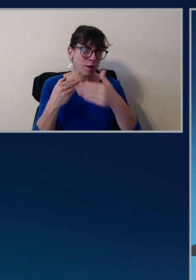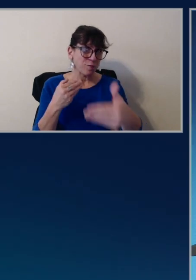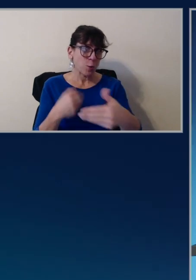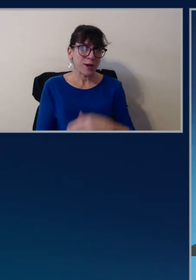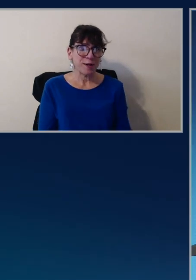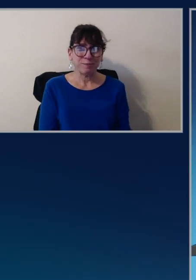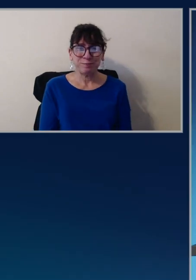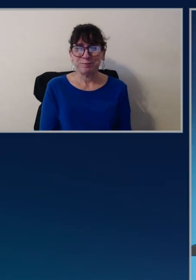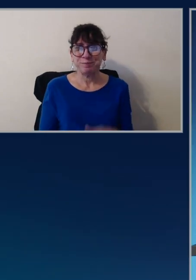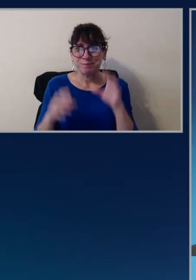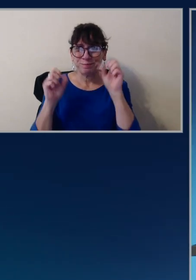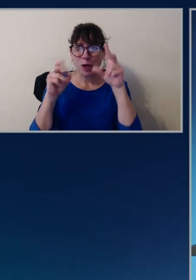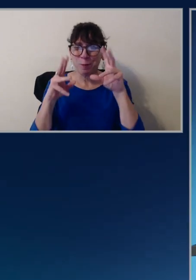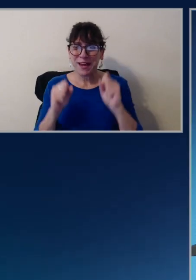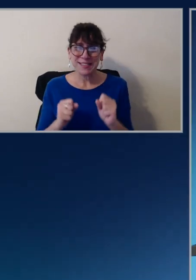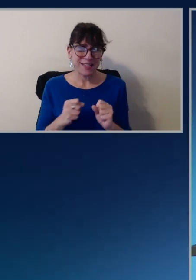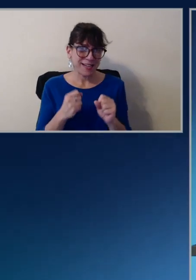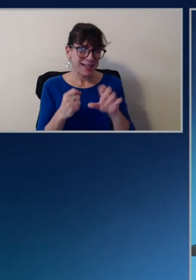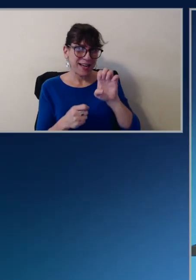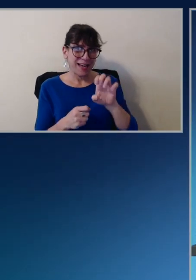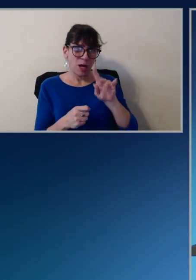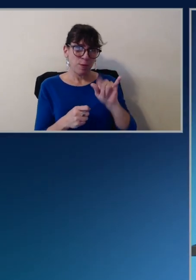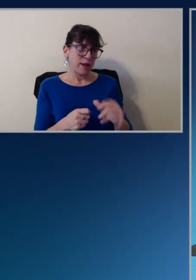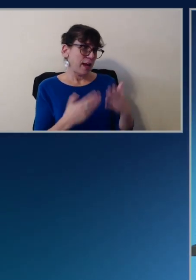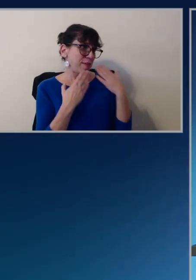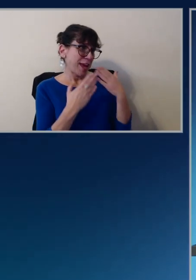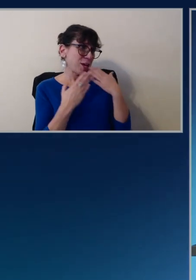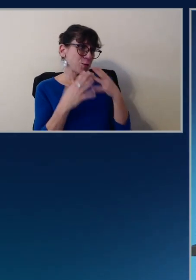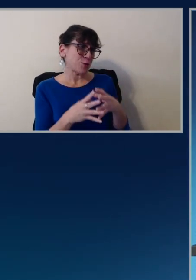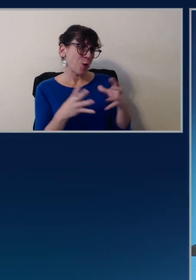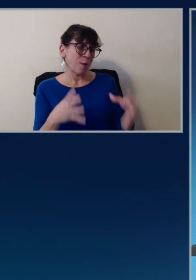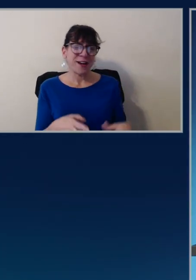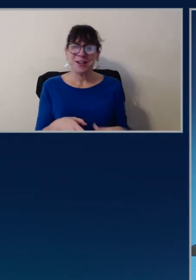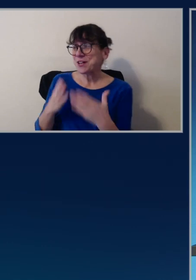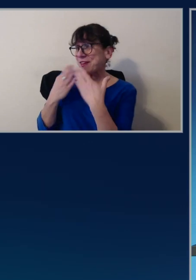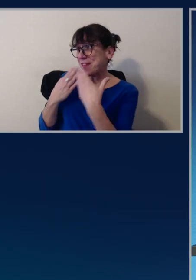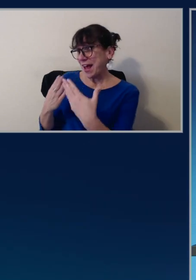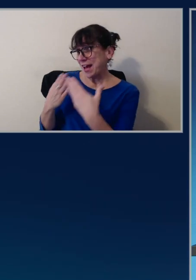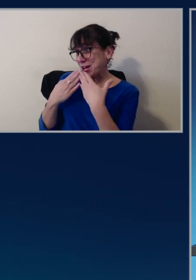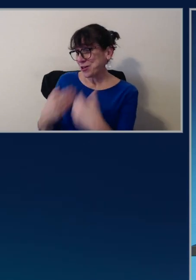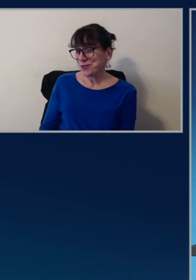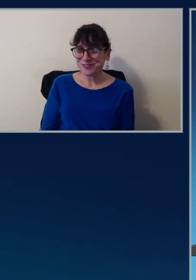Amazing. So, Emily, thank you so much. Thank you. It's been a pleasure. It's